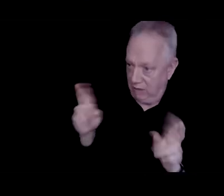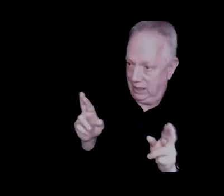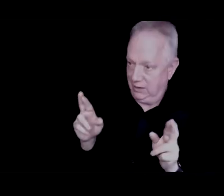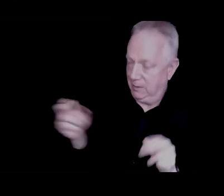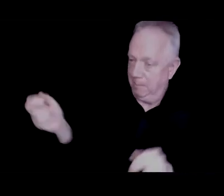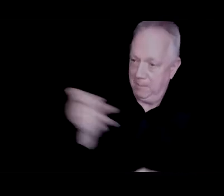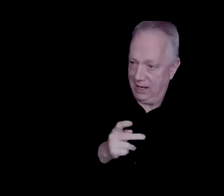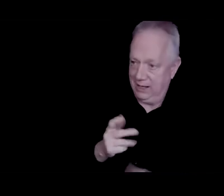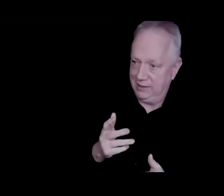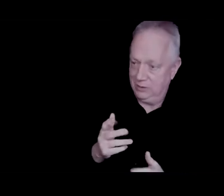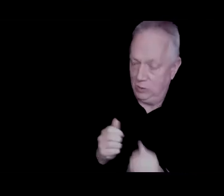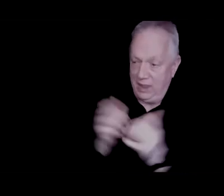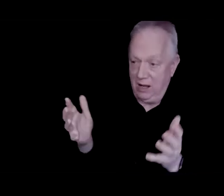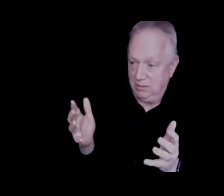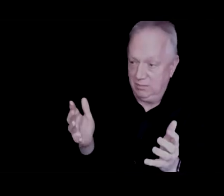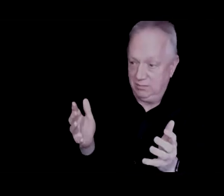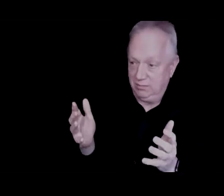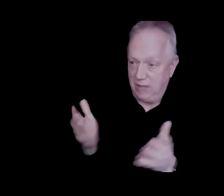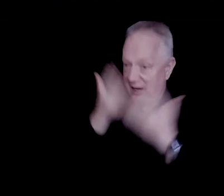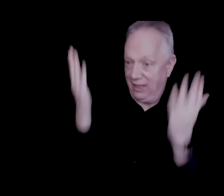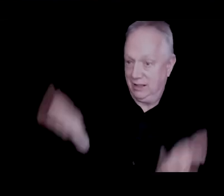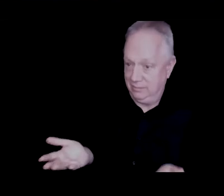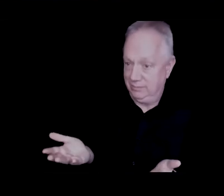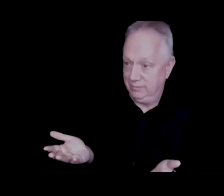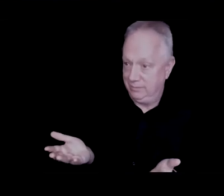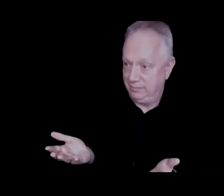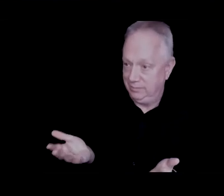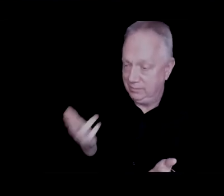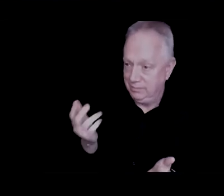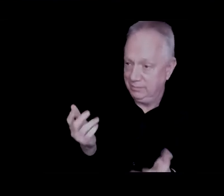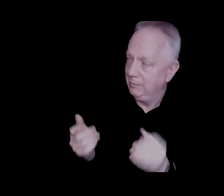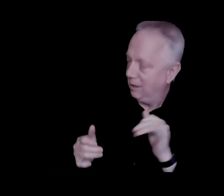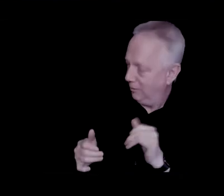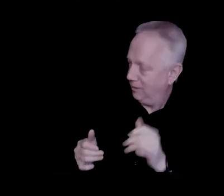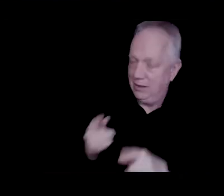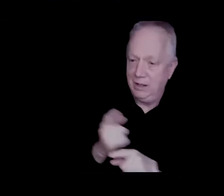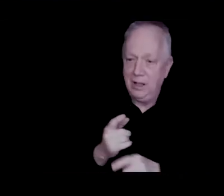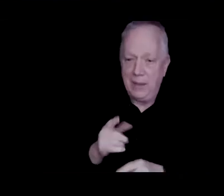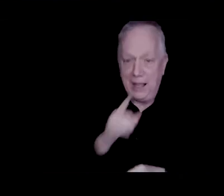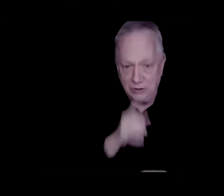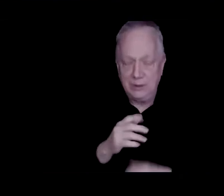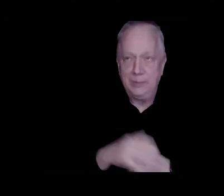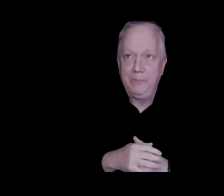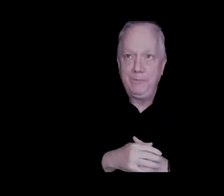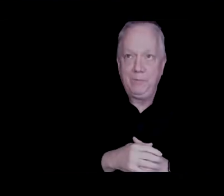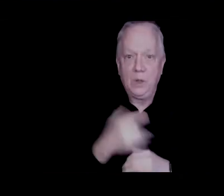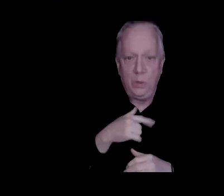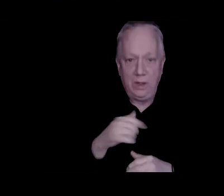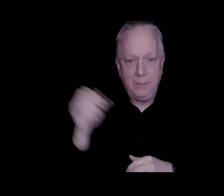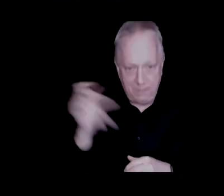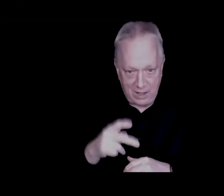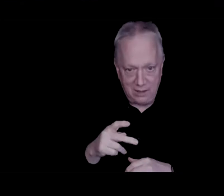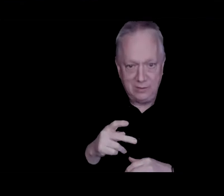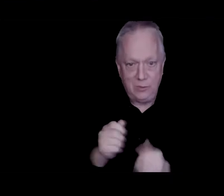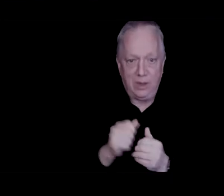back without have anything, you see. So right. Actually, we come back with